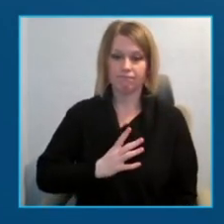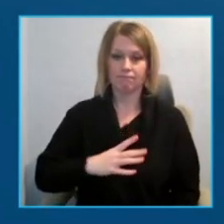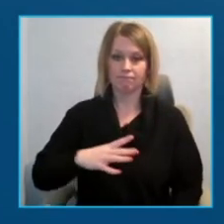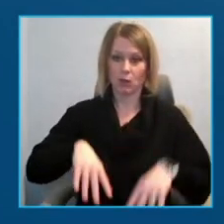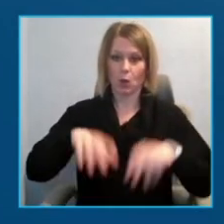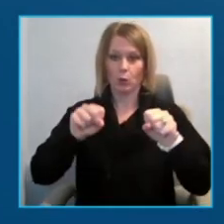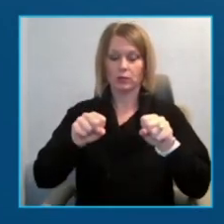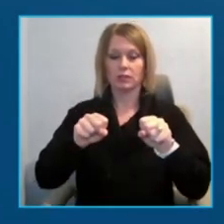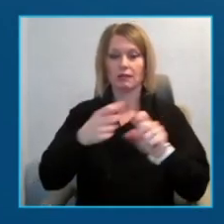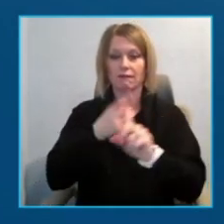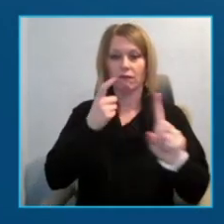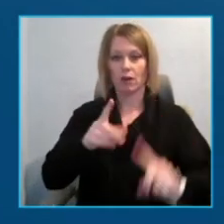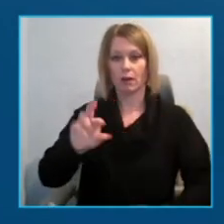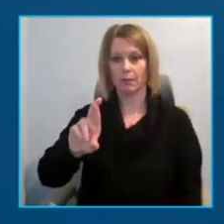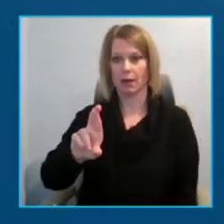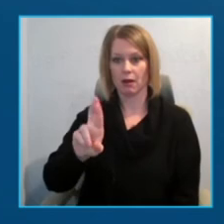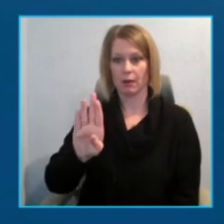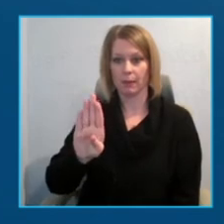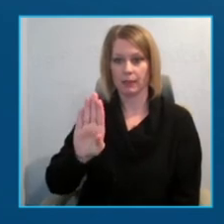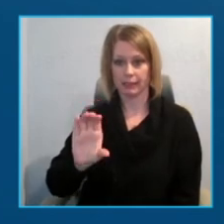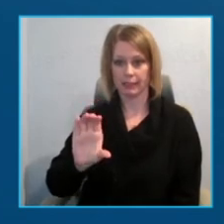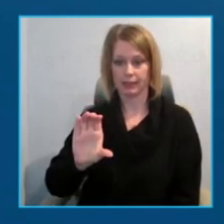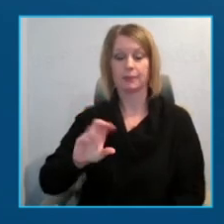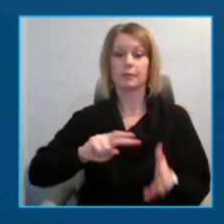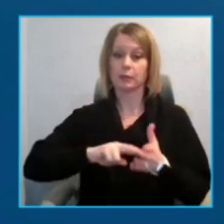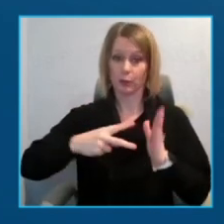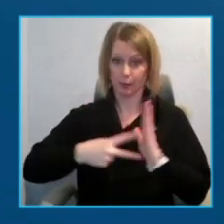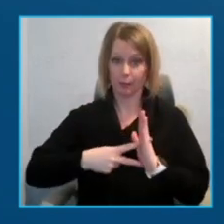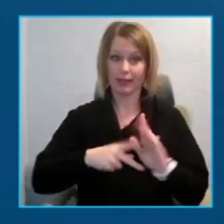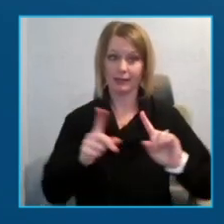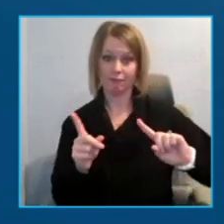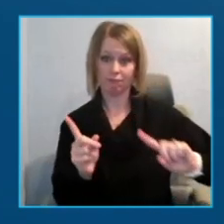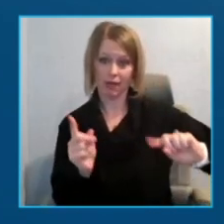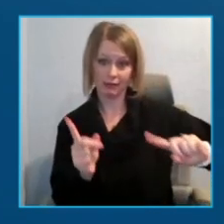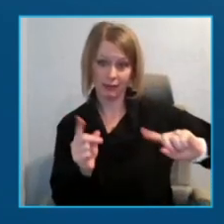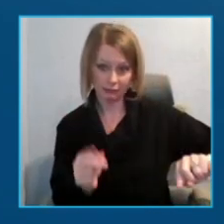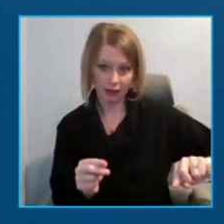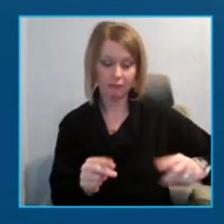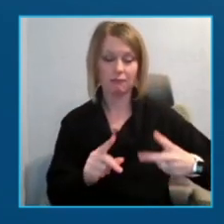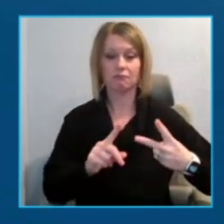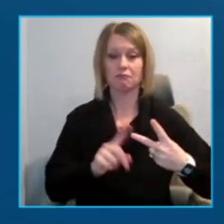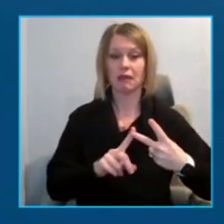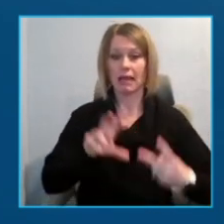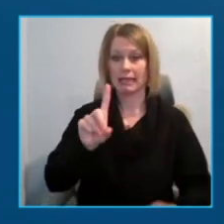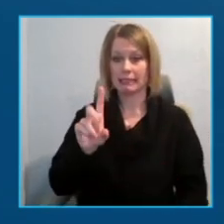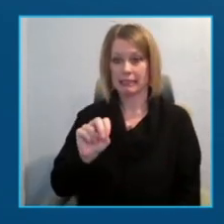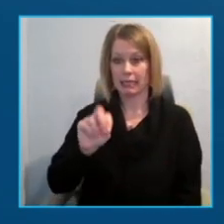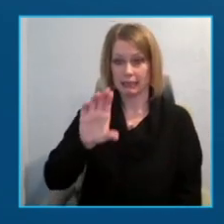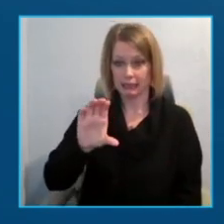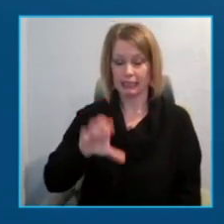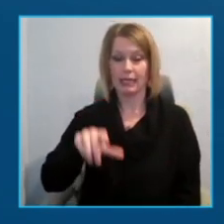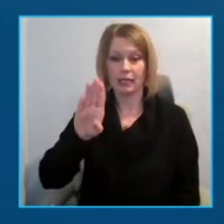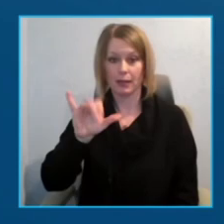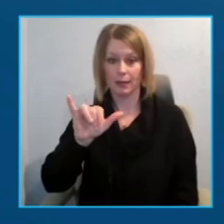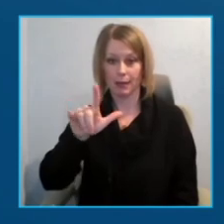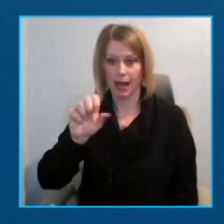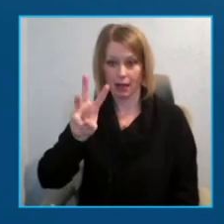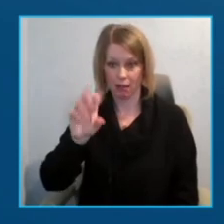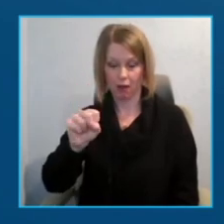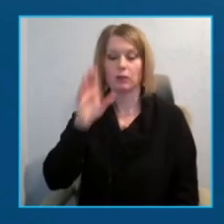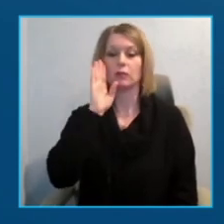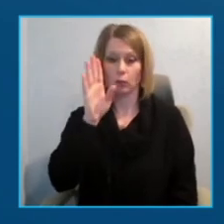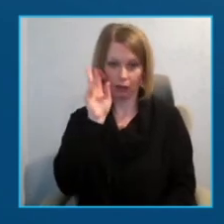therefore the attendance requirements in the DNC bylaws will apply. As a